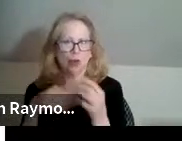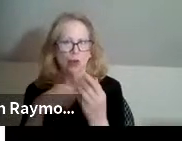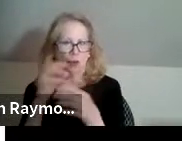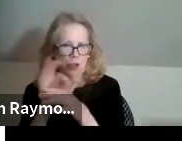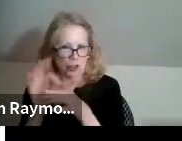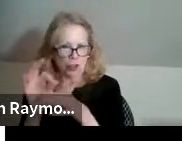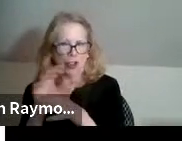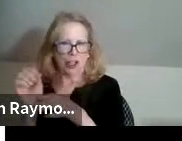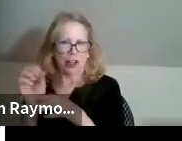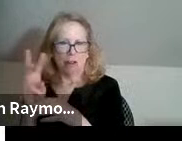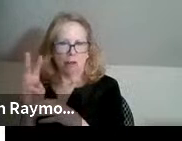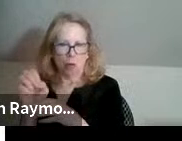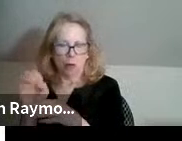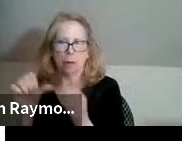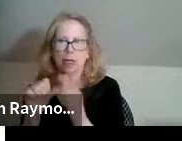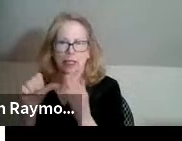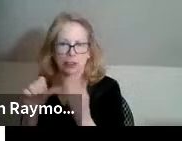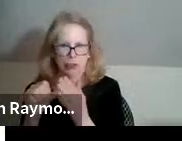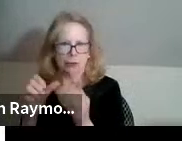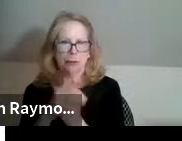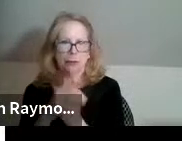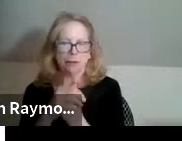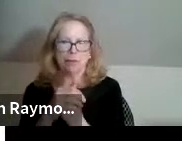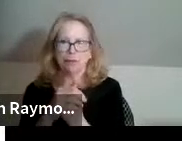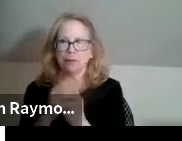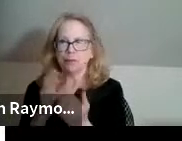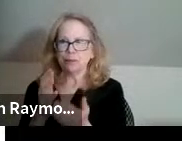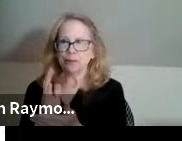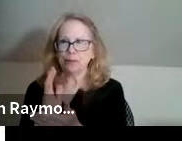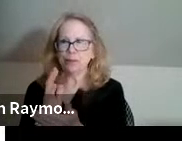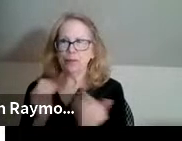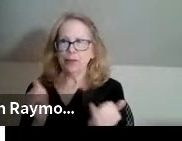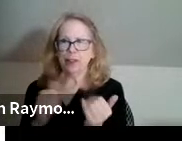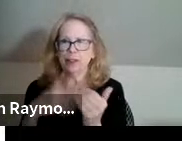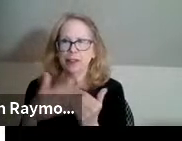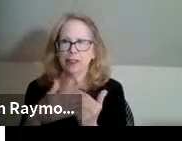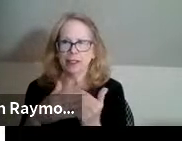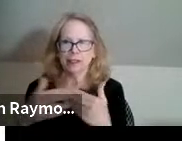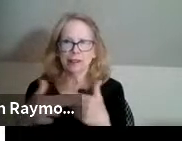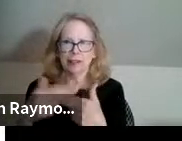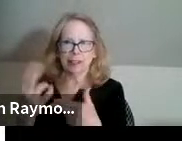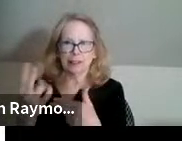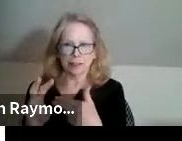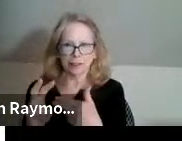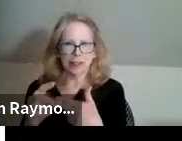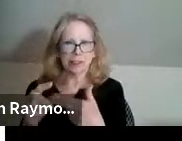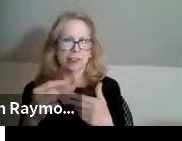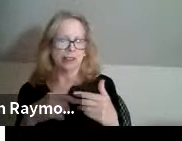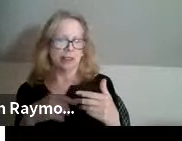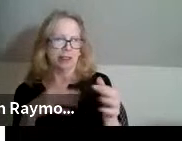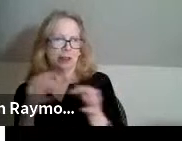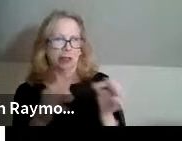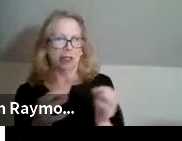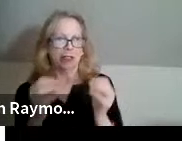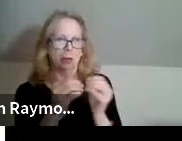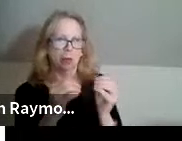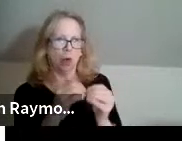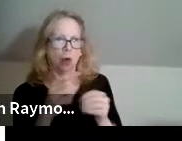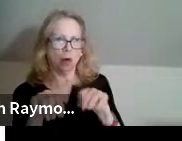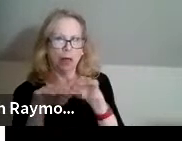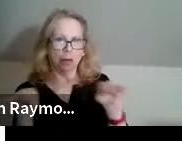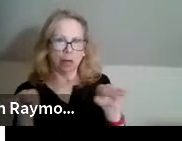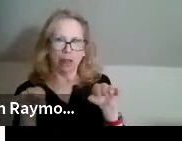functioning of web pages. All right, moving on, slide 17 goes on to further define